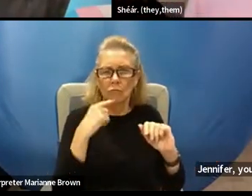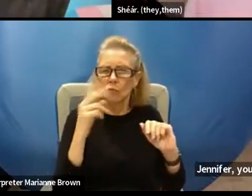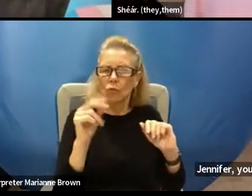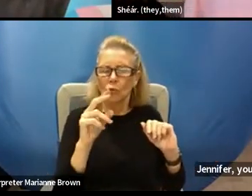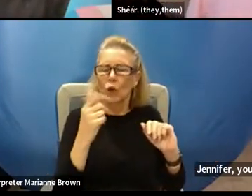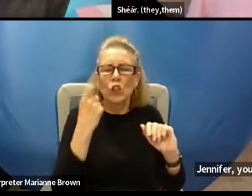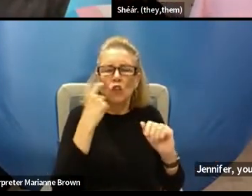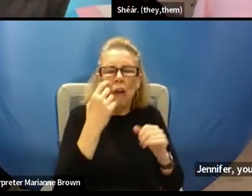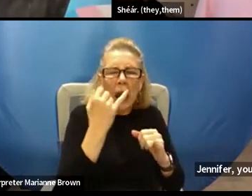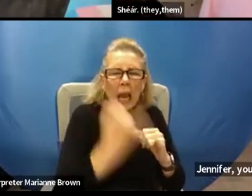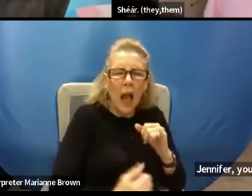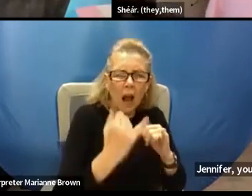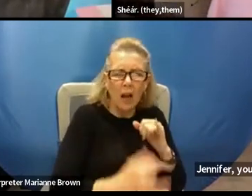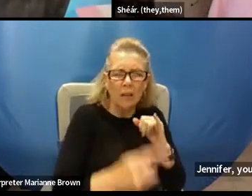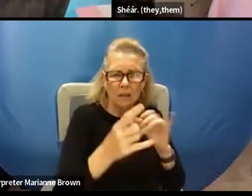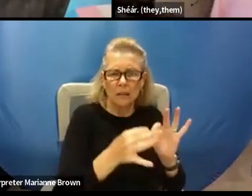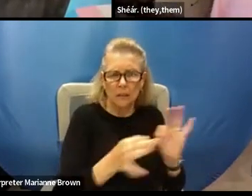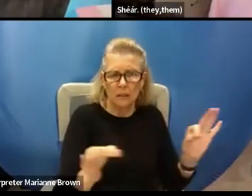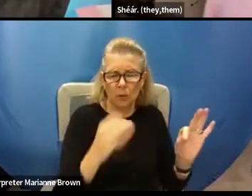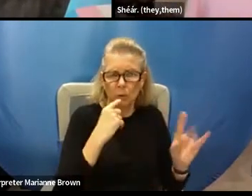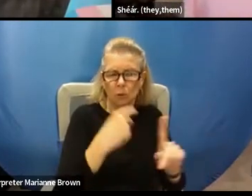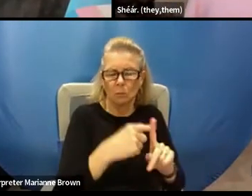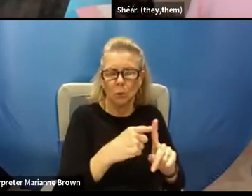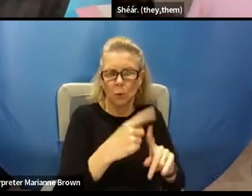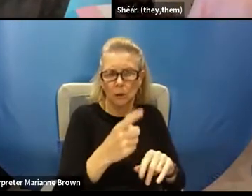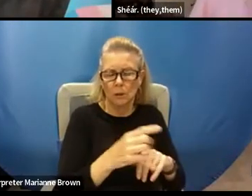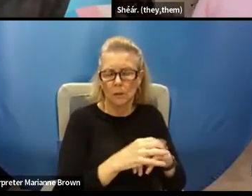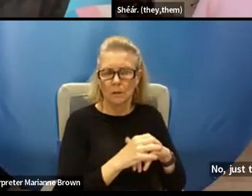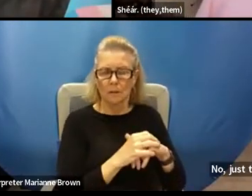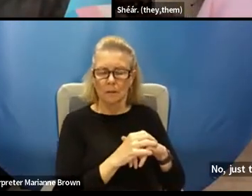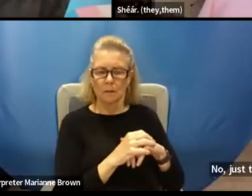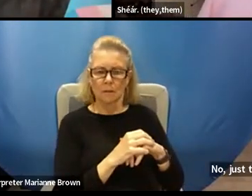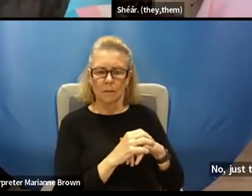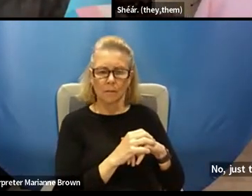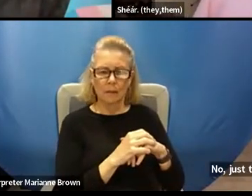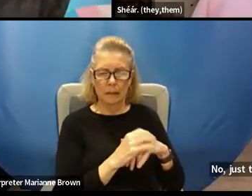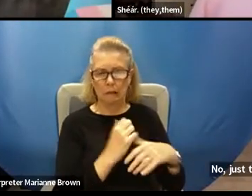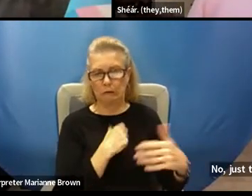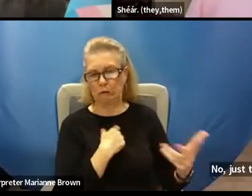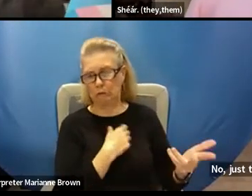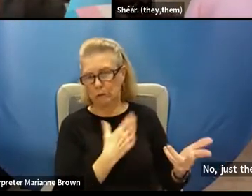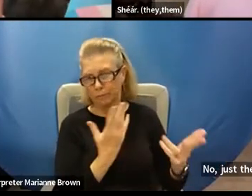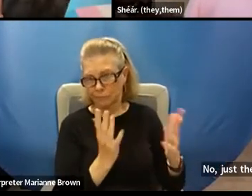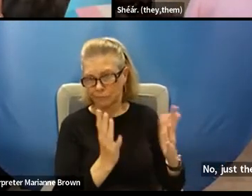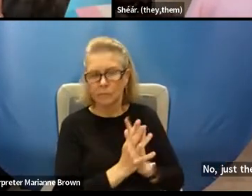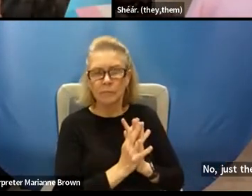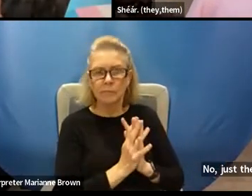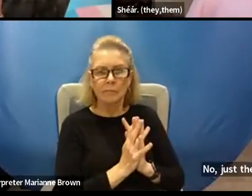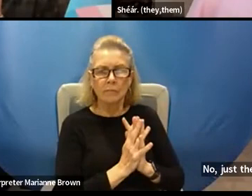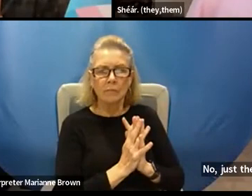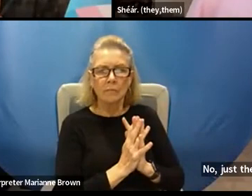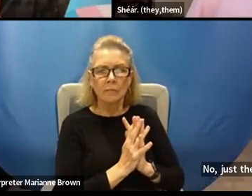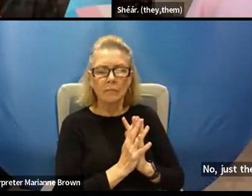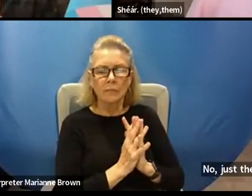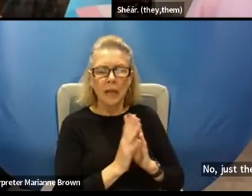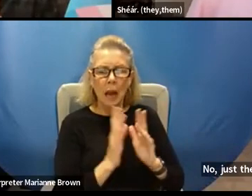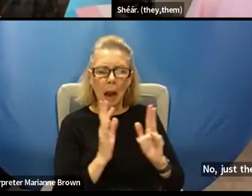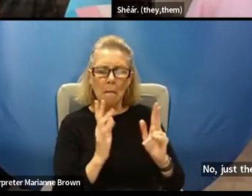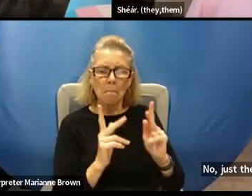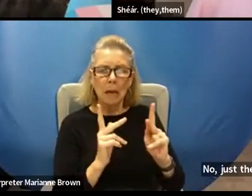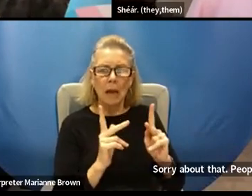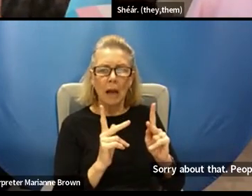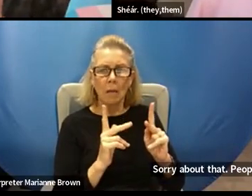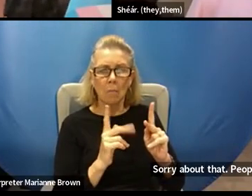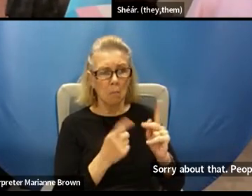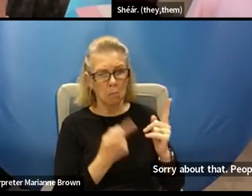No, Oh, just okay. the last sentence. Yeah, come on. Sorry about that. People are so invested in telling